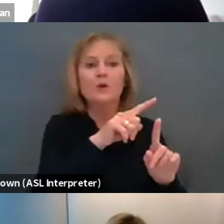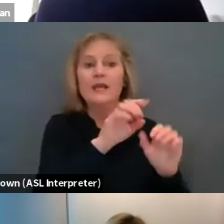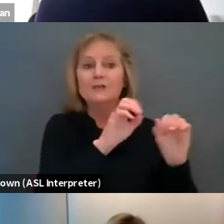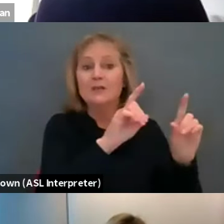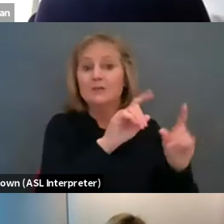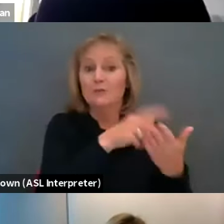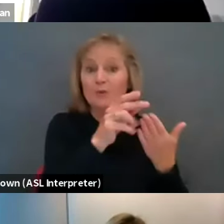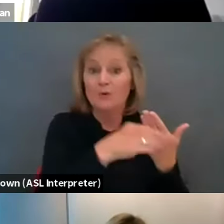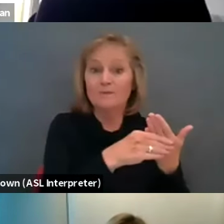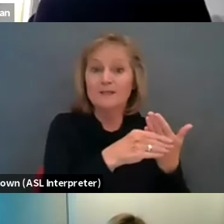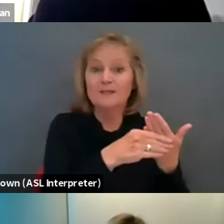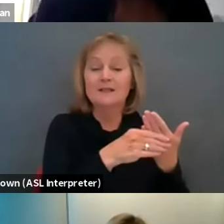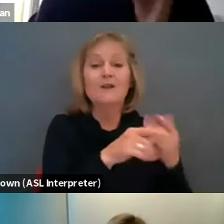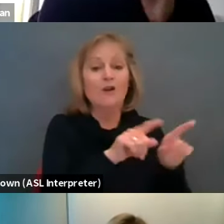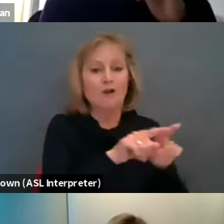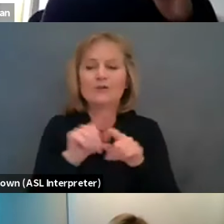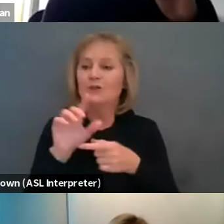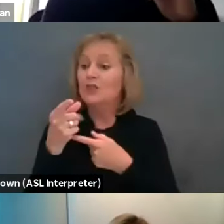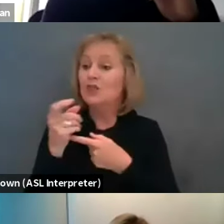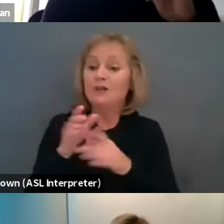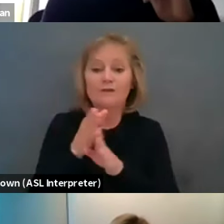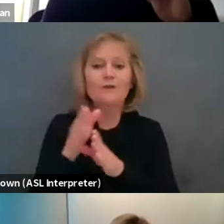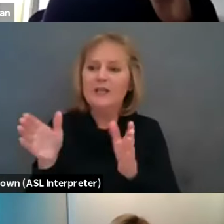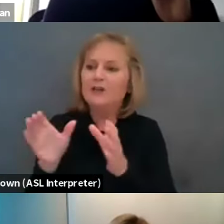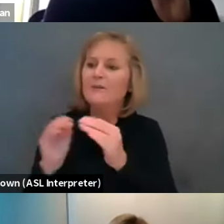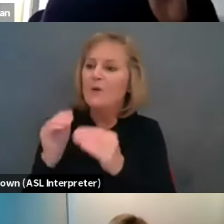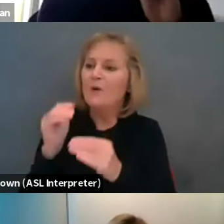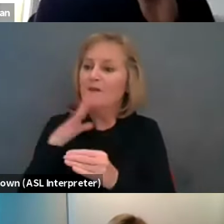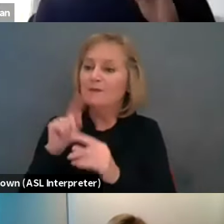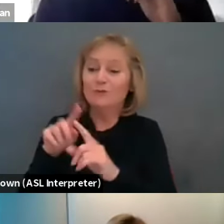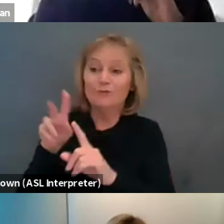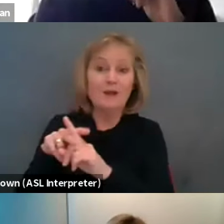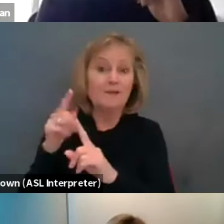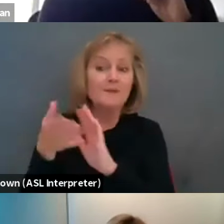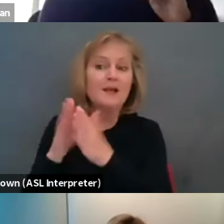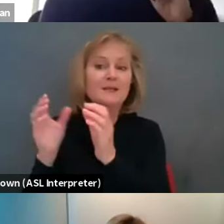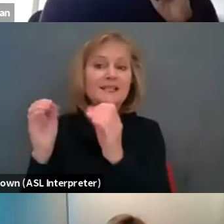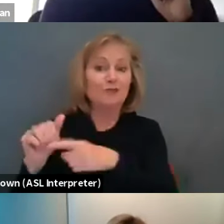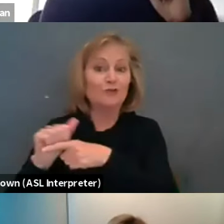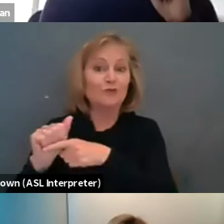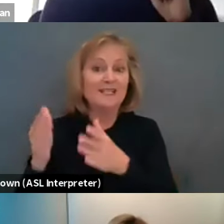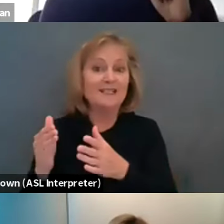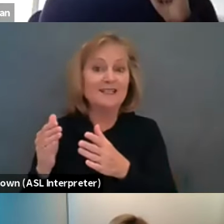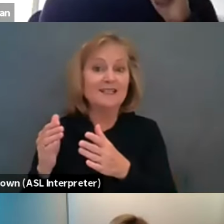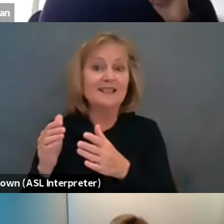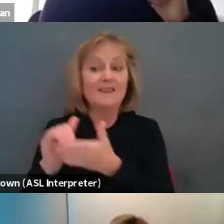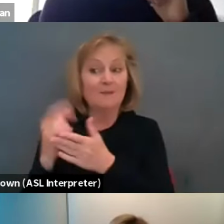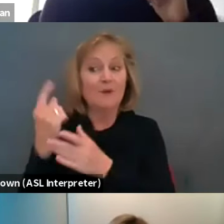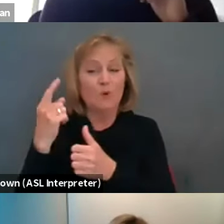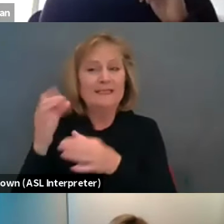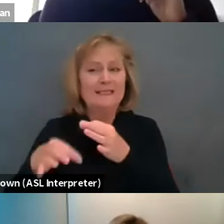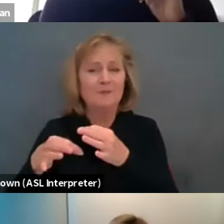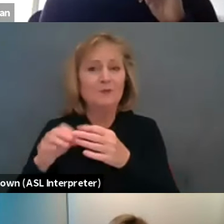we often do in the gender field, try to encourage more females to apply to become teacher trainees. So that would be one